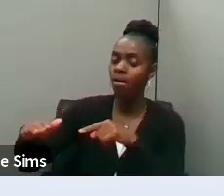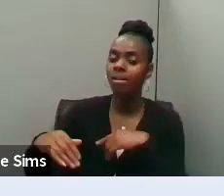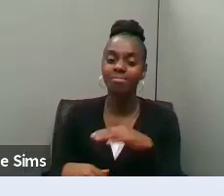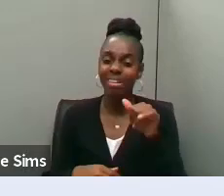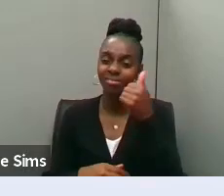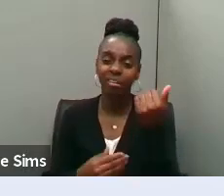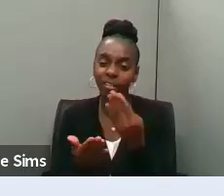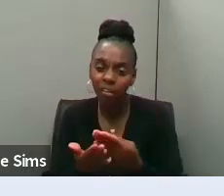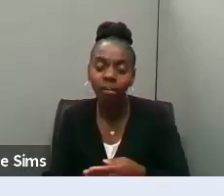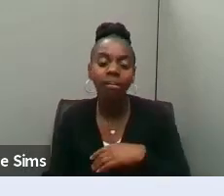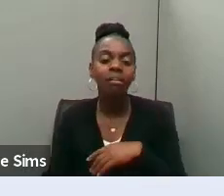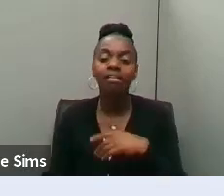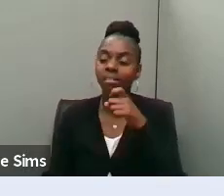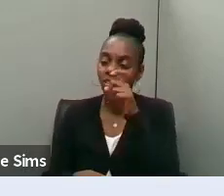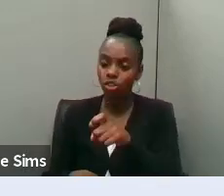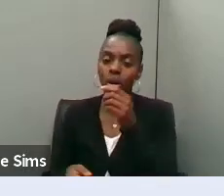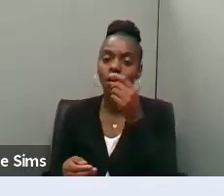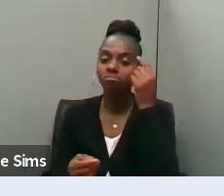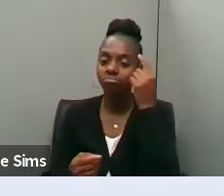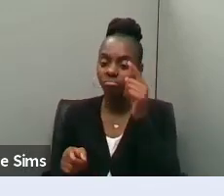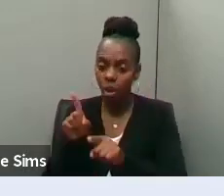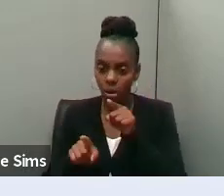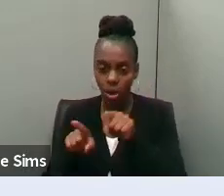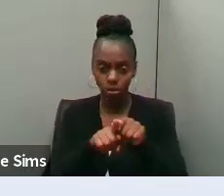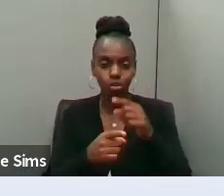But yes, she should also explore leave as a reasonable accommodation.